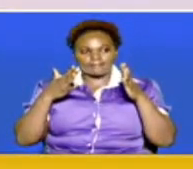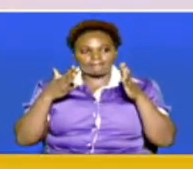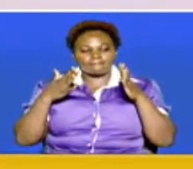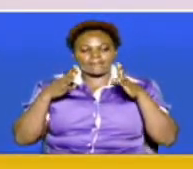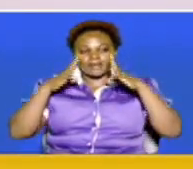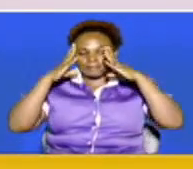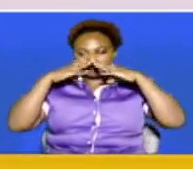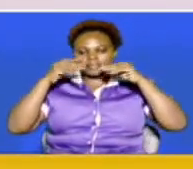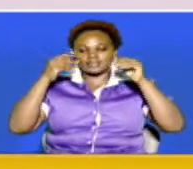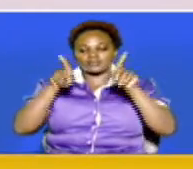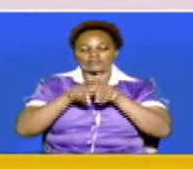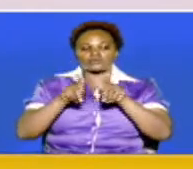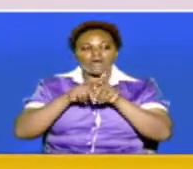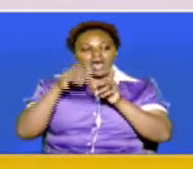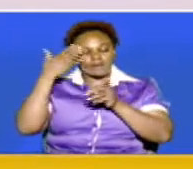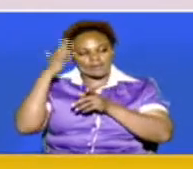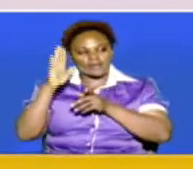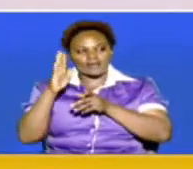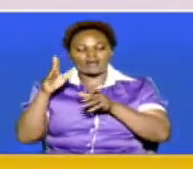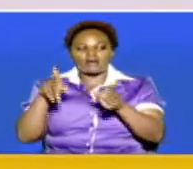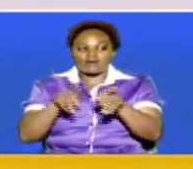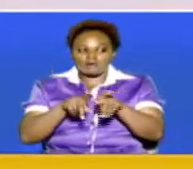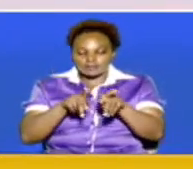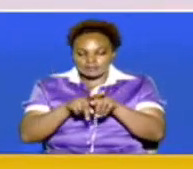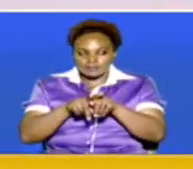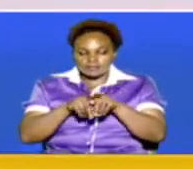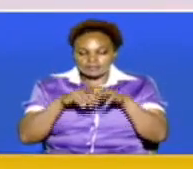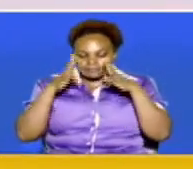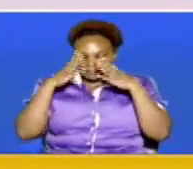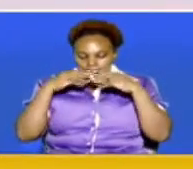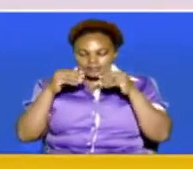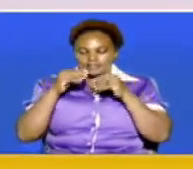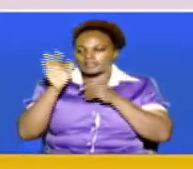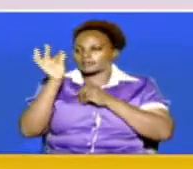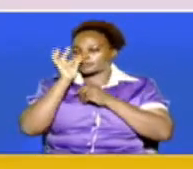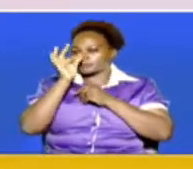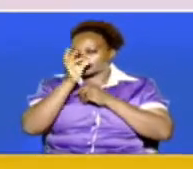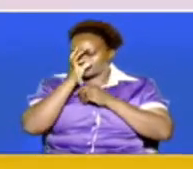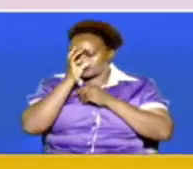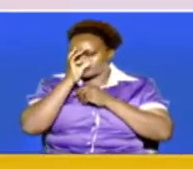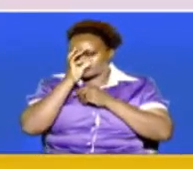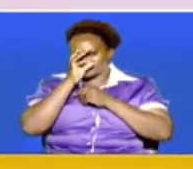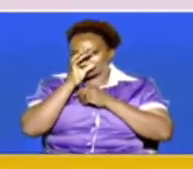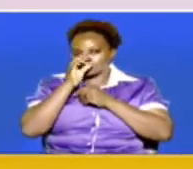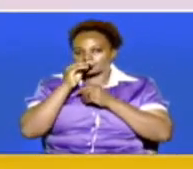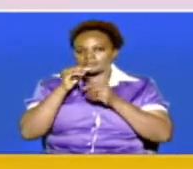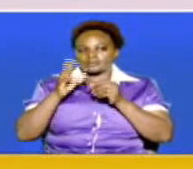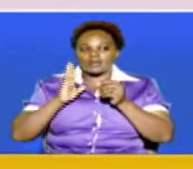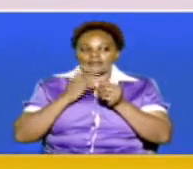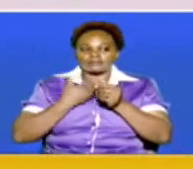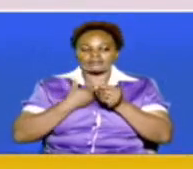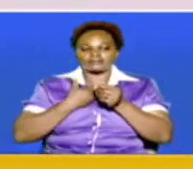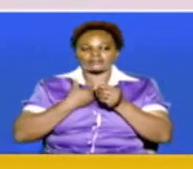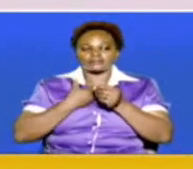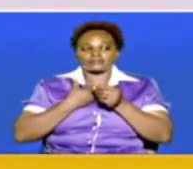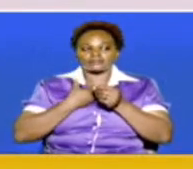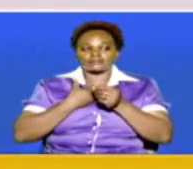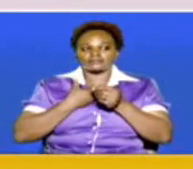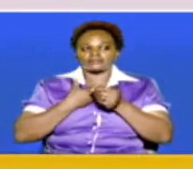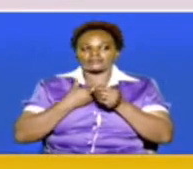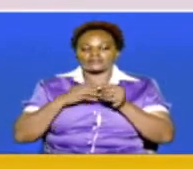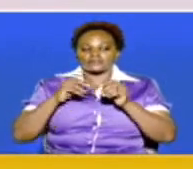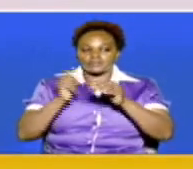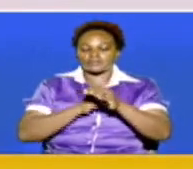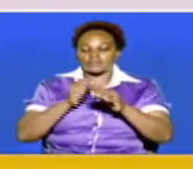Mr. President, we are aware also that President Mwai Kibaki ensured that our cadres were